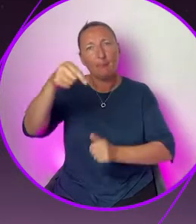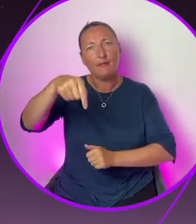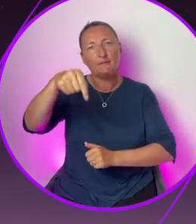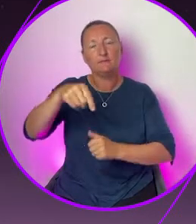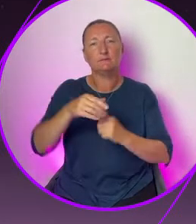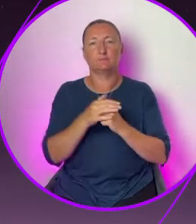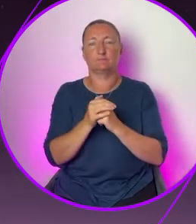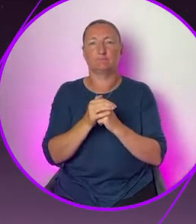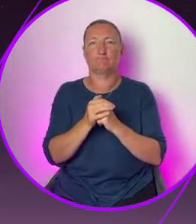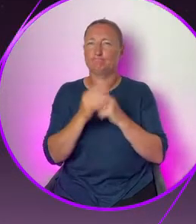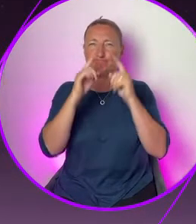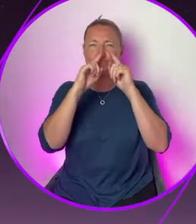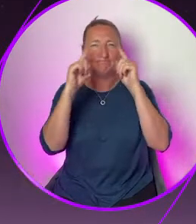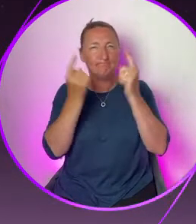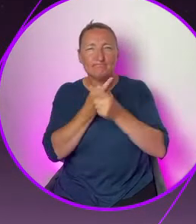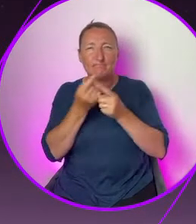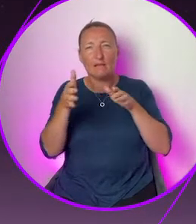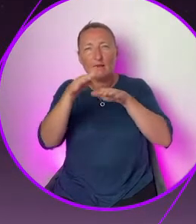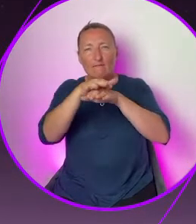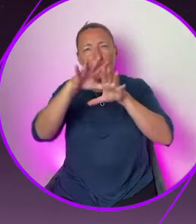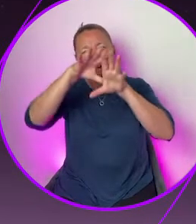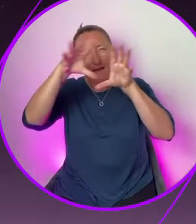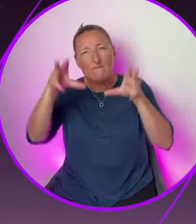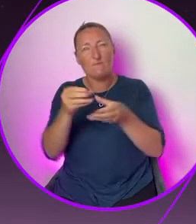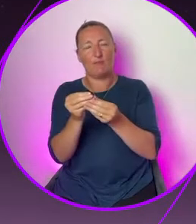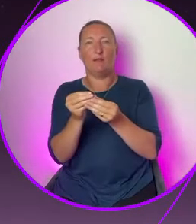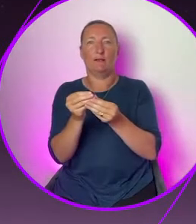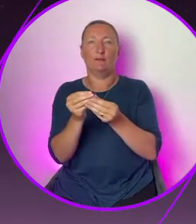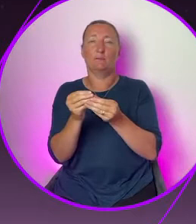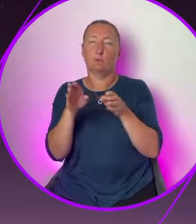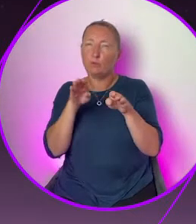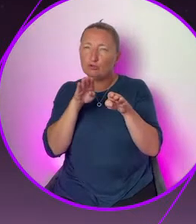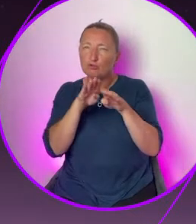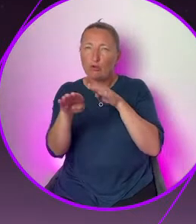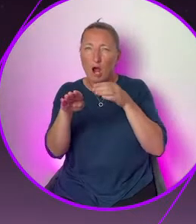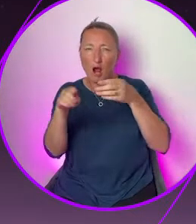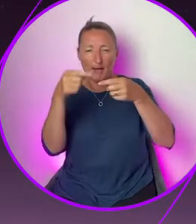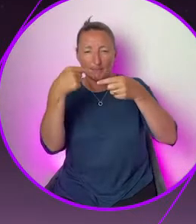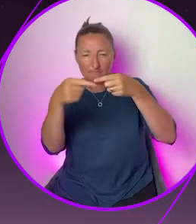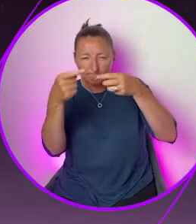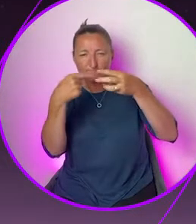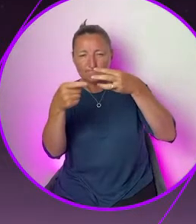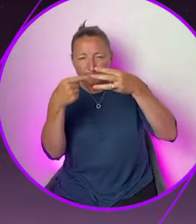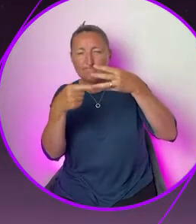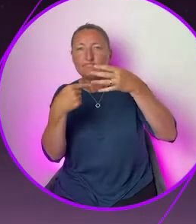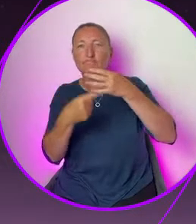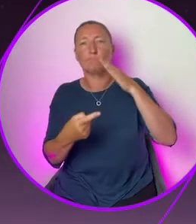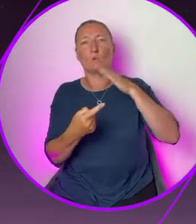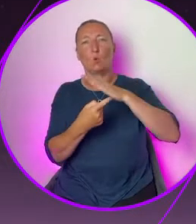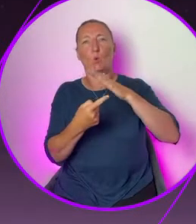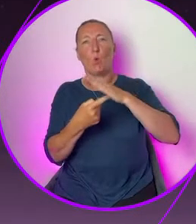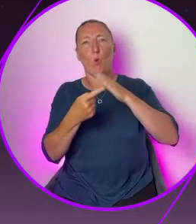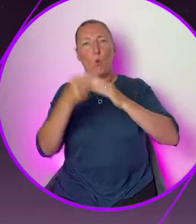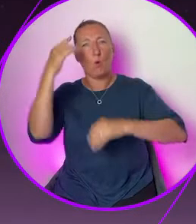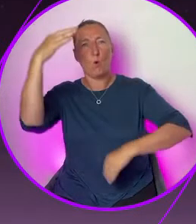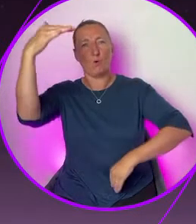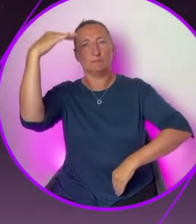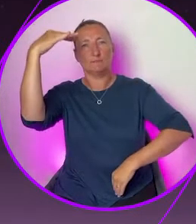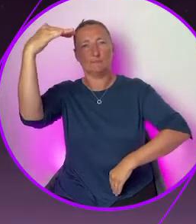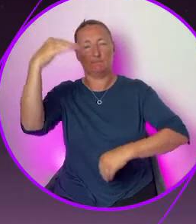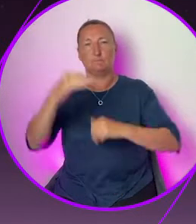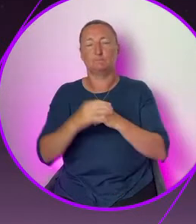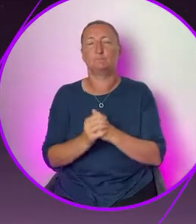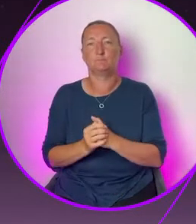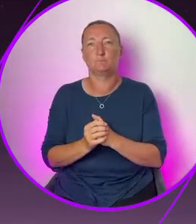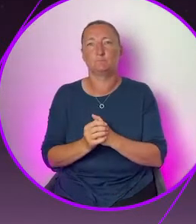cover absolutely everything tonight, but we will try and cover as many of those core concepts as we can. If you haven't done so already, you